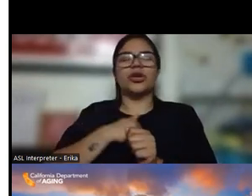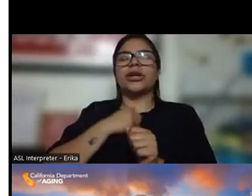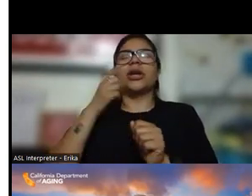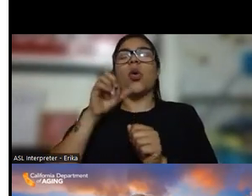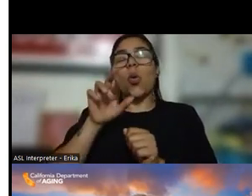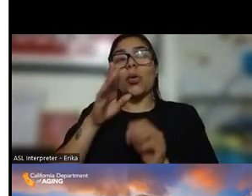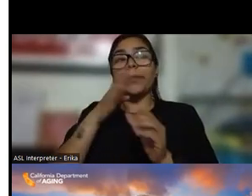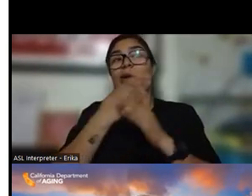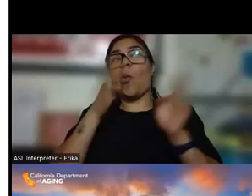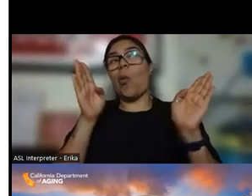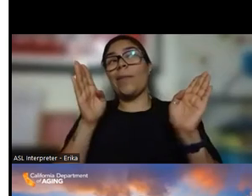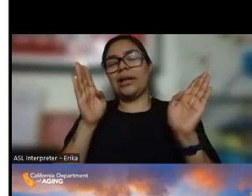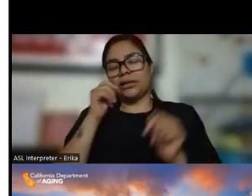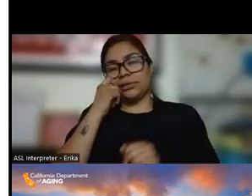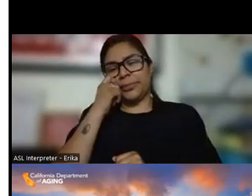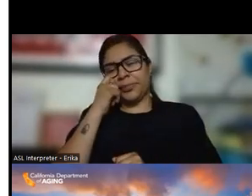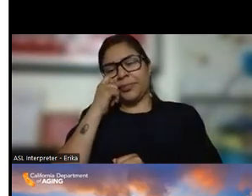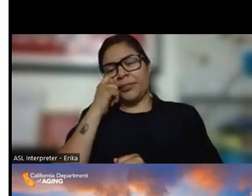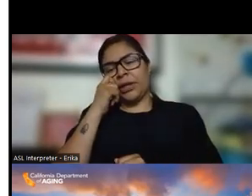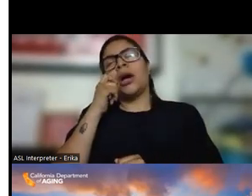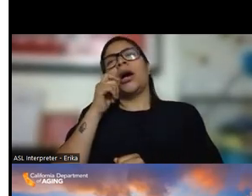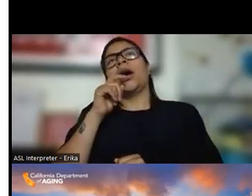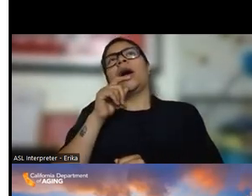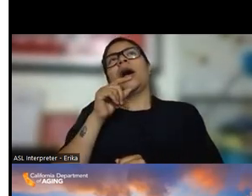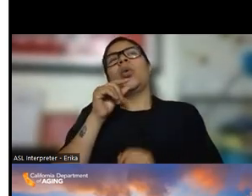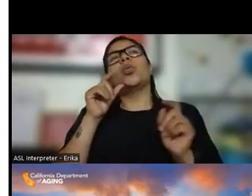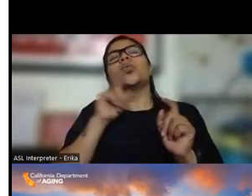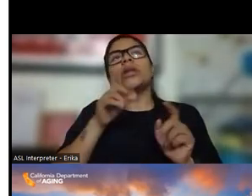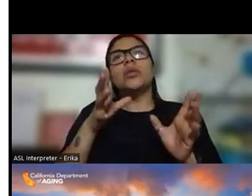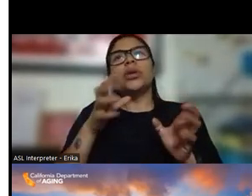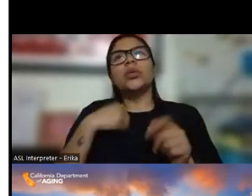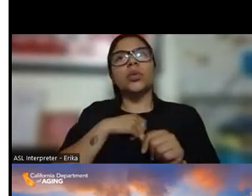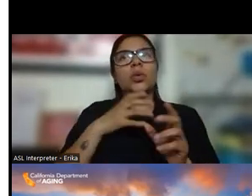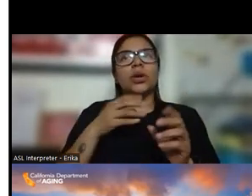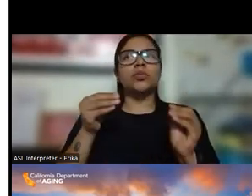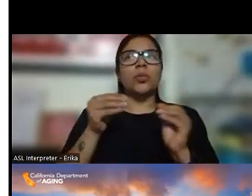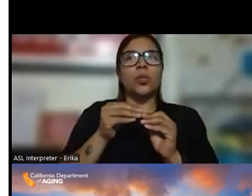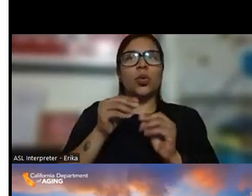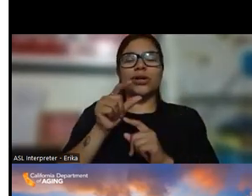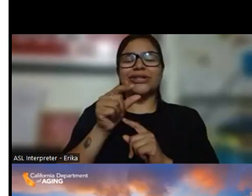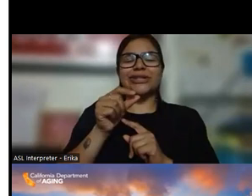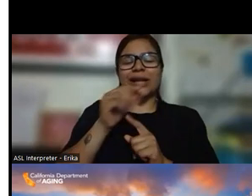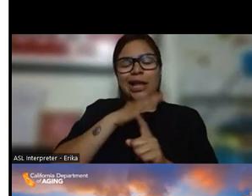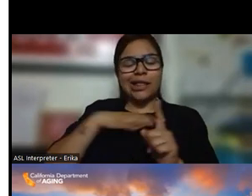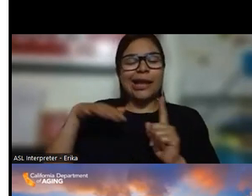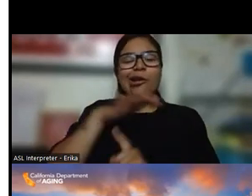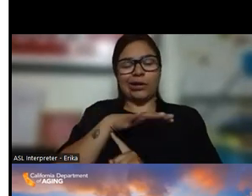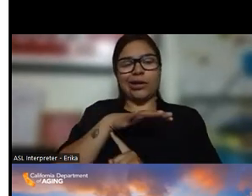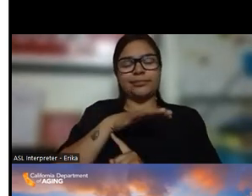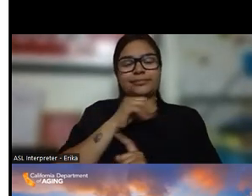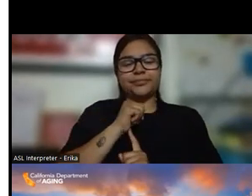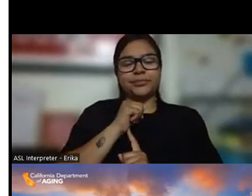did describe the communities as a geographic location, emphasizing the need